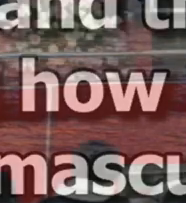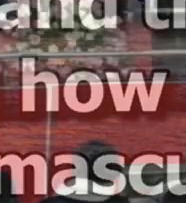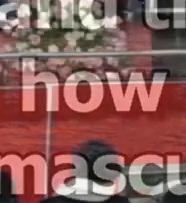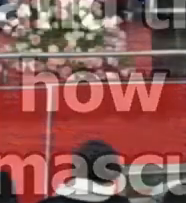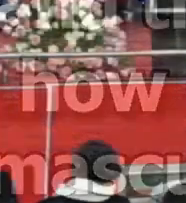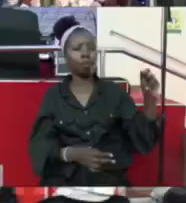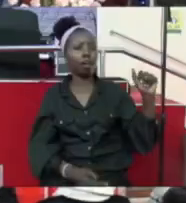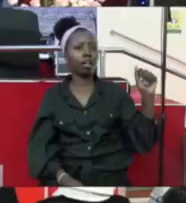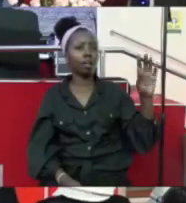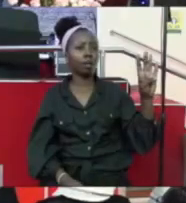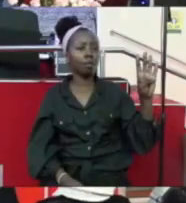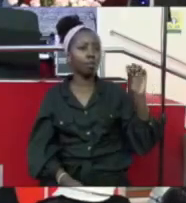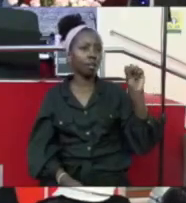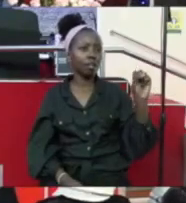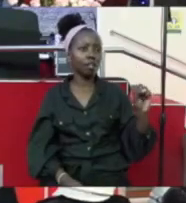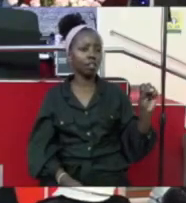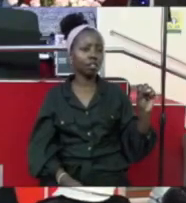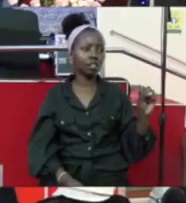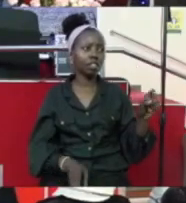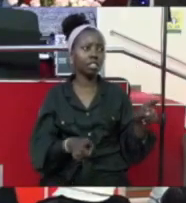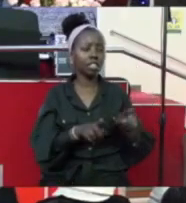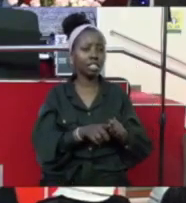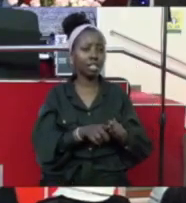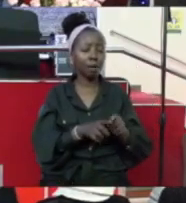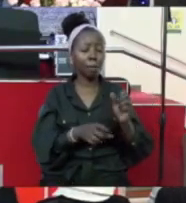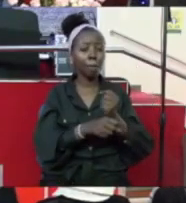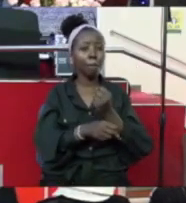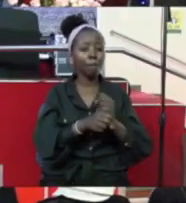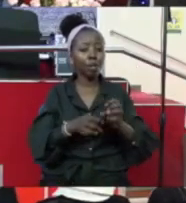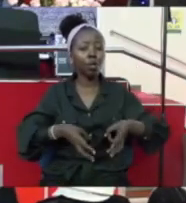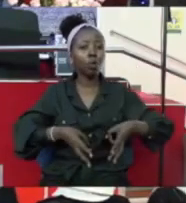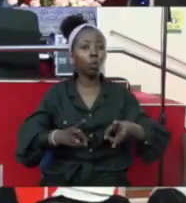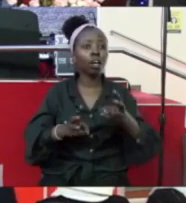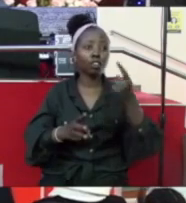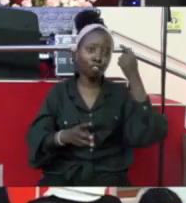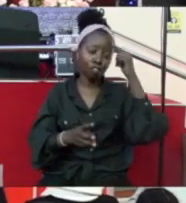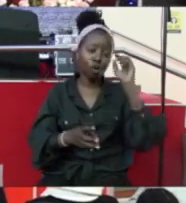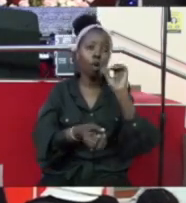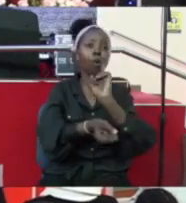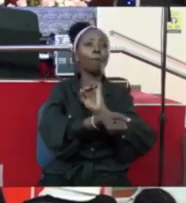indeed a bridge builder. Huyu Barnabas alikuwa ni mjenzi wa daraja.